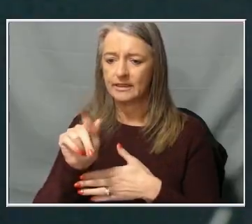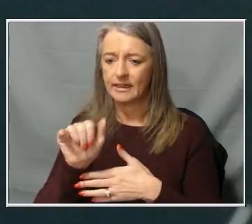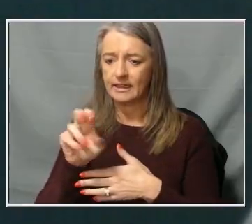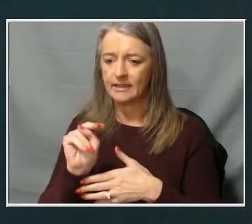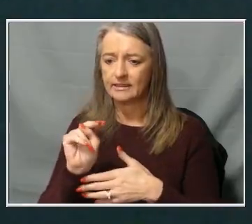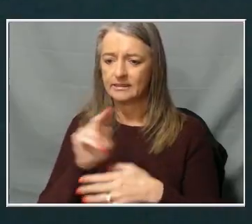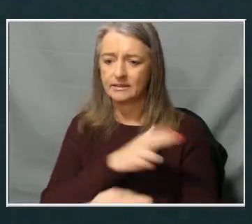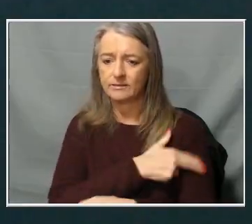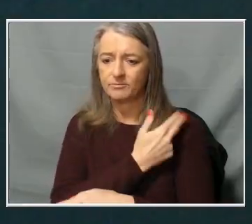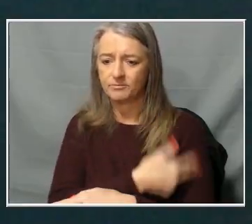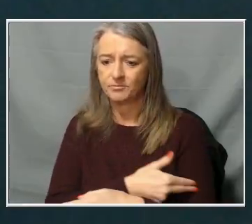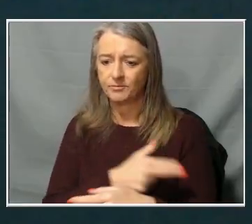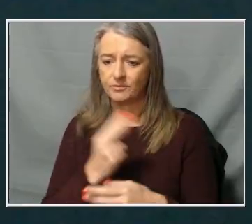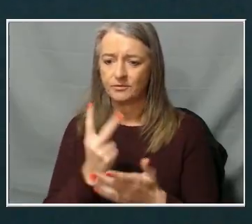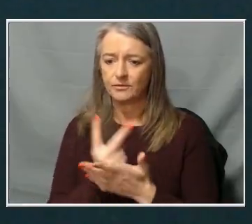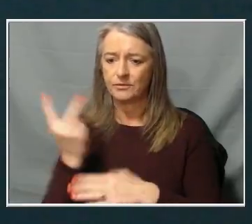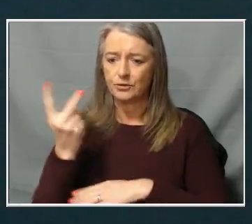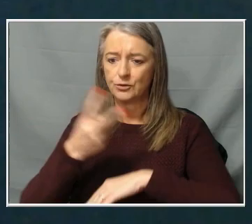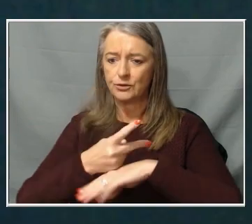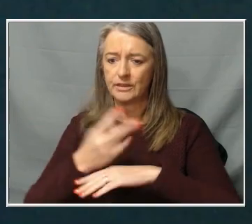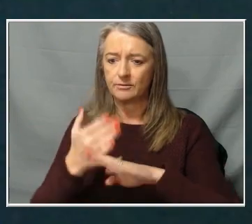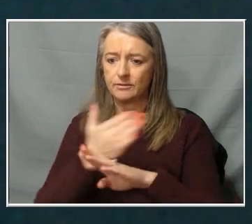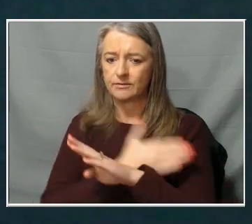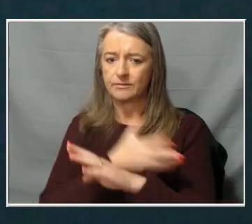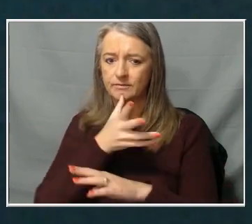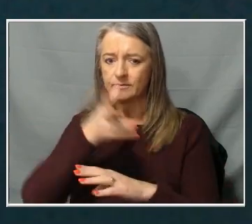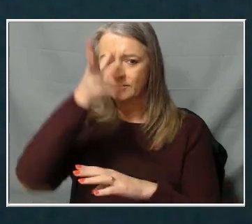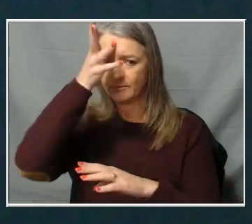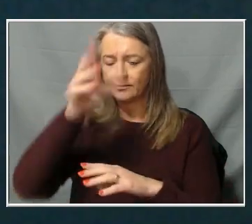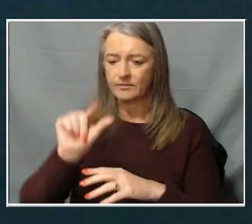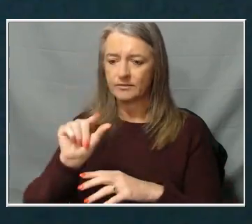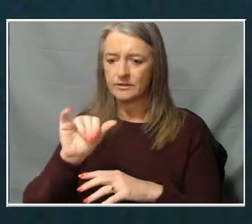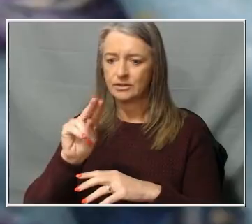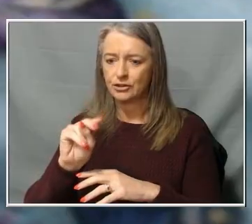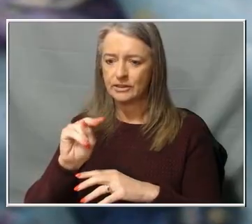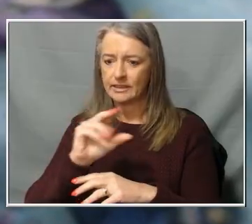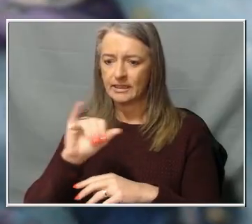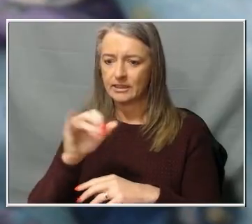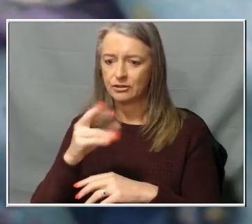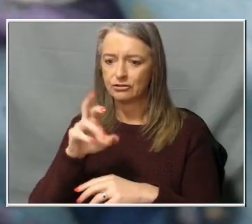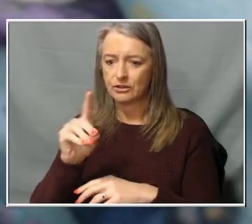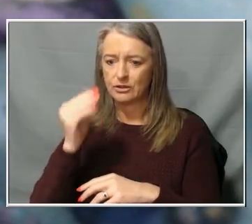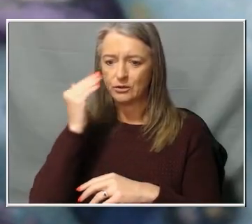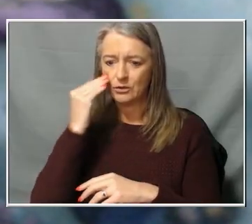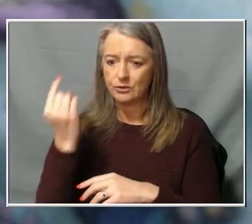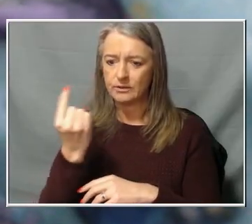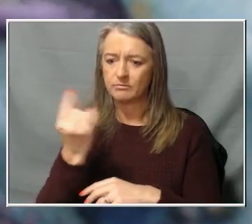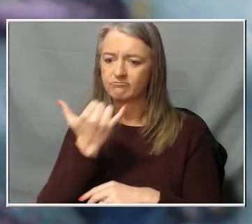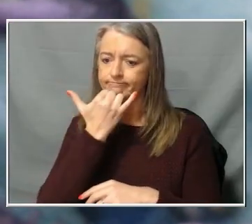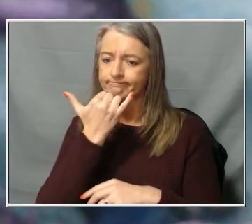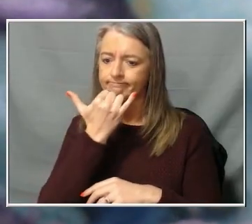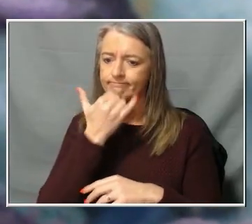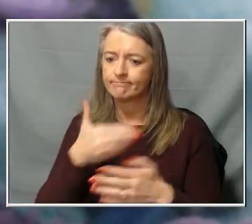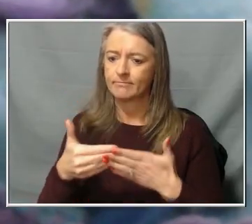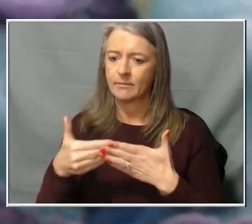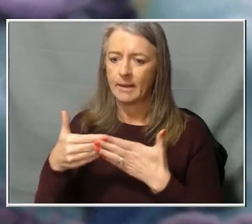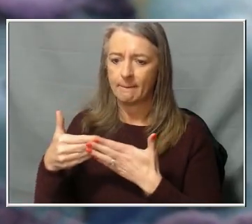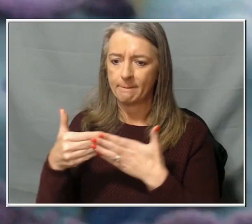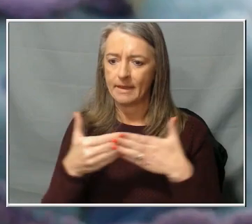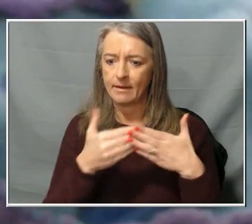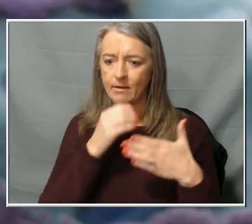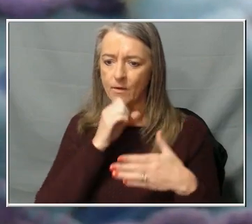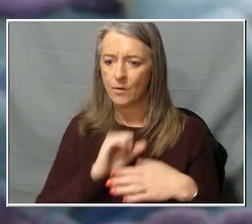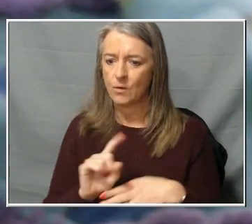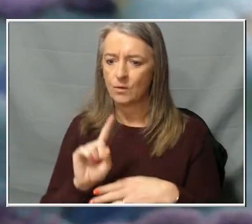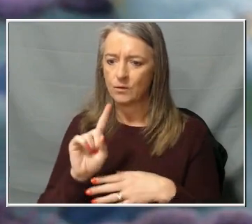Hospital. Just 2 days earlier, her parents, Gina and Jared, knew something was terribly wrong. This baby from day one has